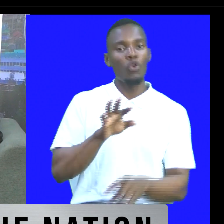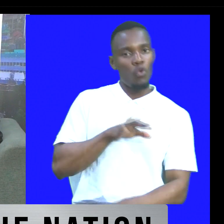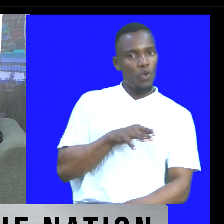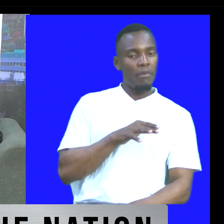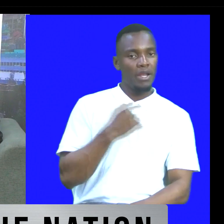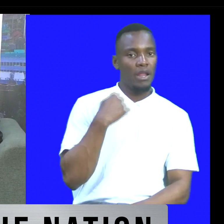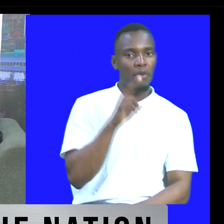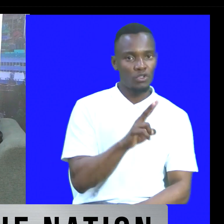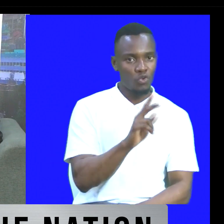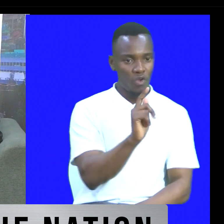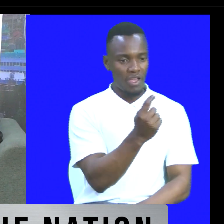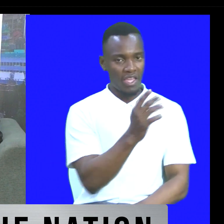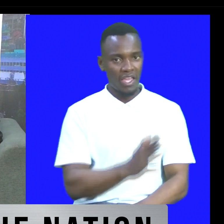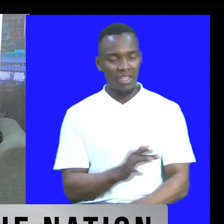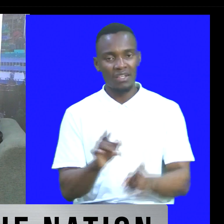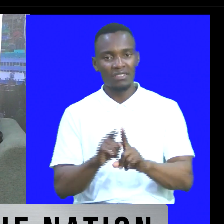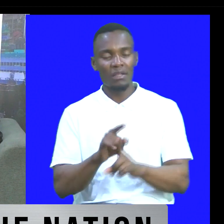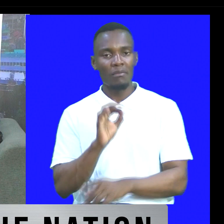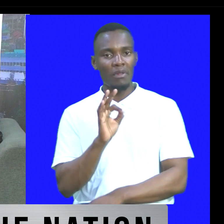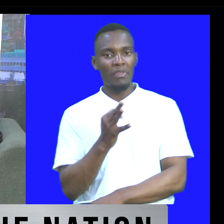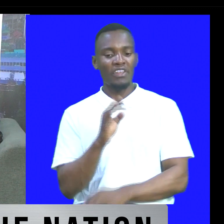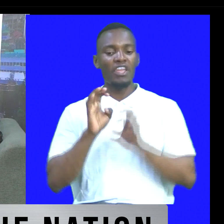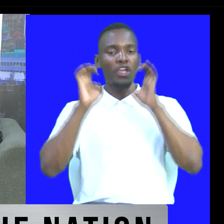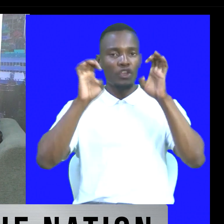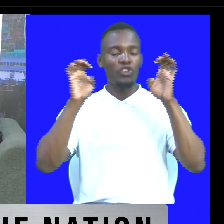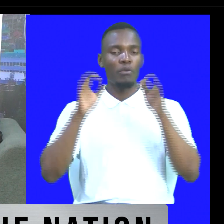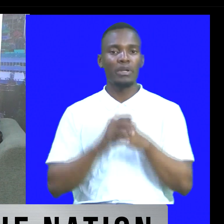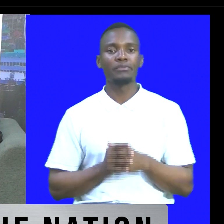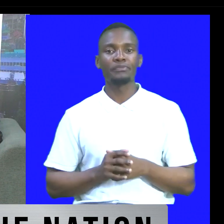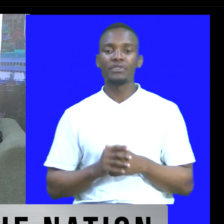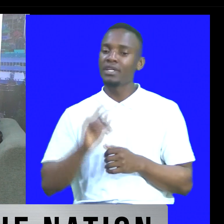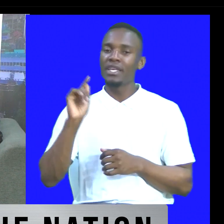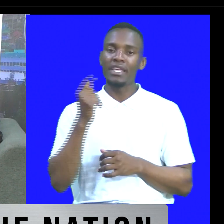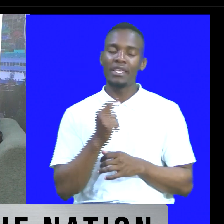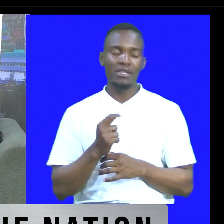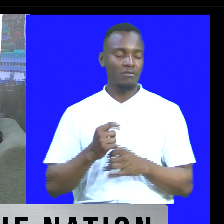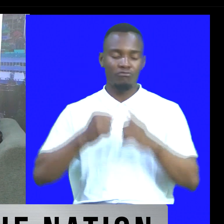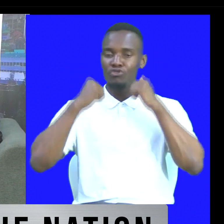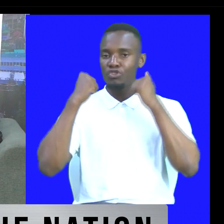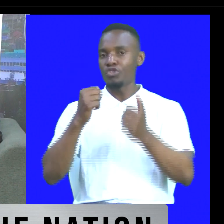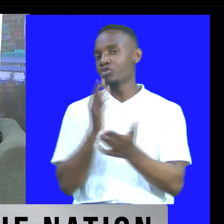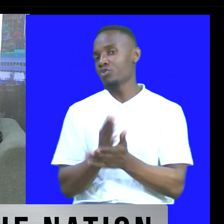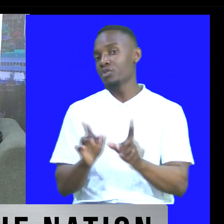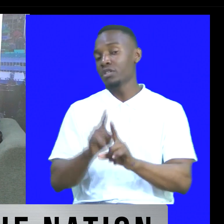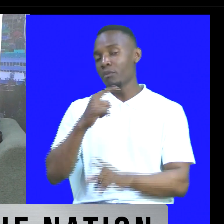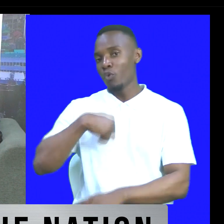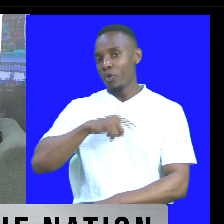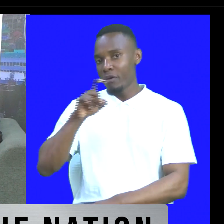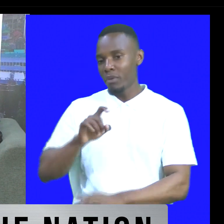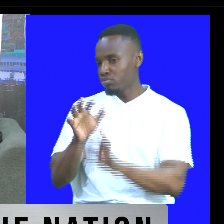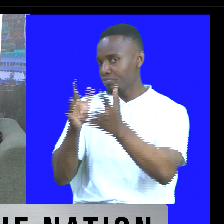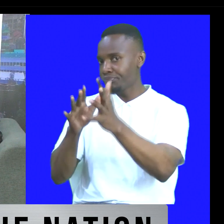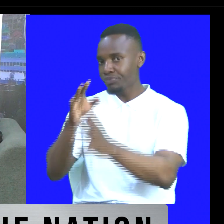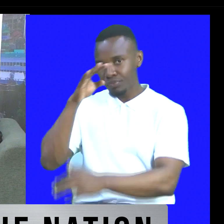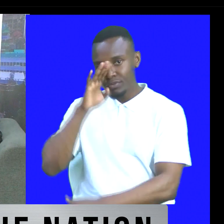to Ethiopian. Yeah, again, we have Kenya has been strong in this field. Right. And Jonah, we have to congratulate Eliud Kipchoge and every